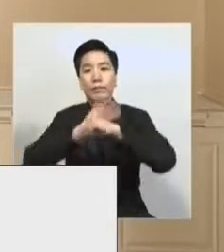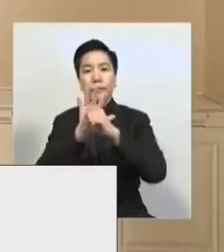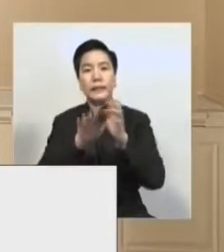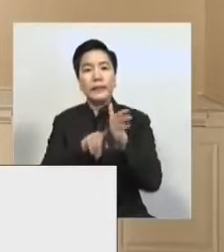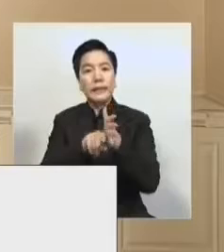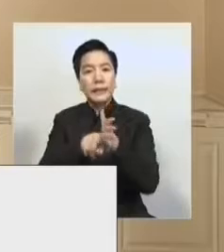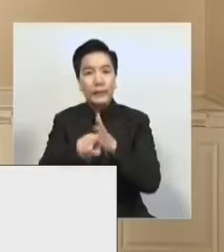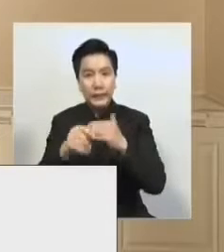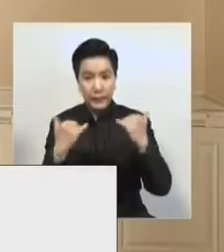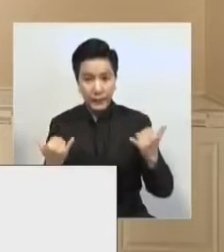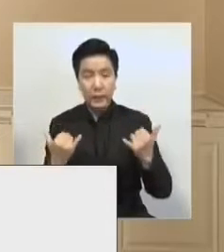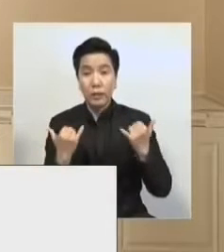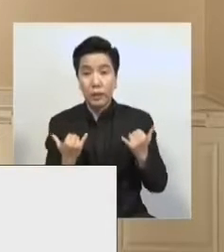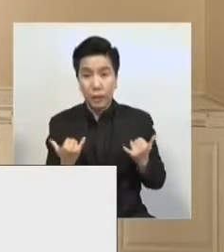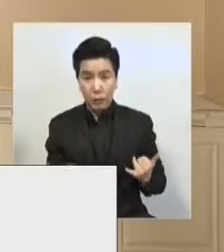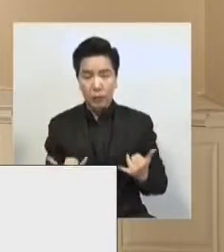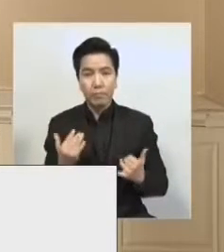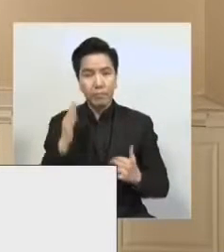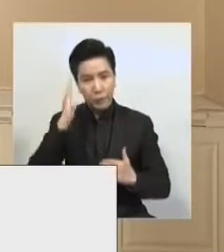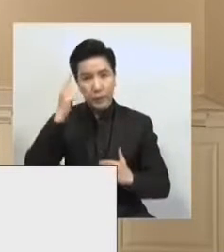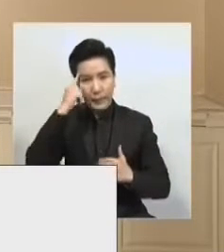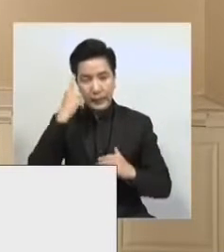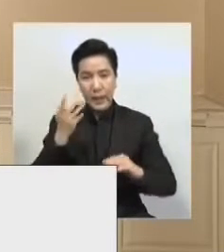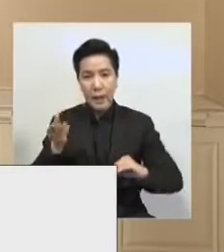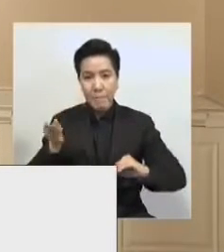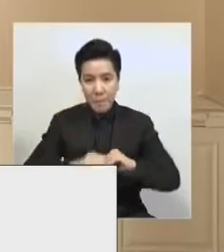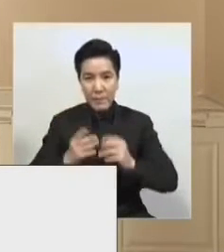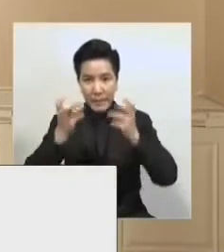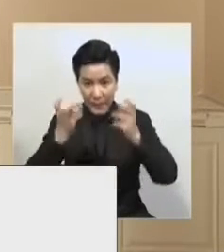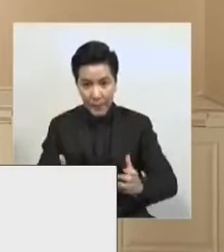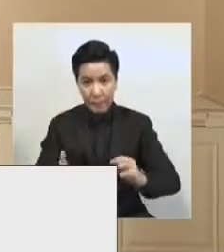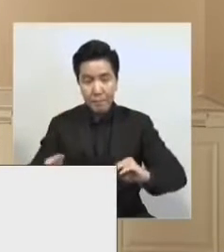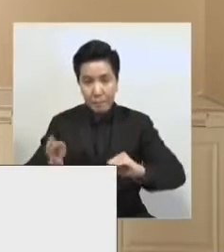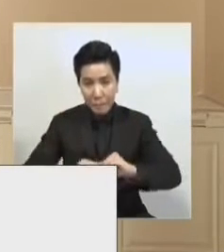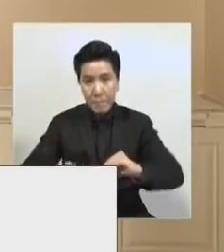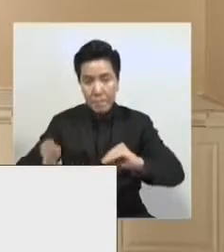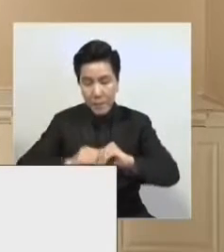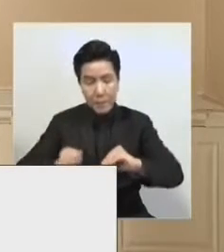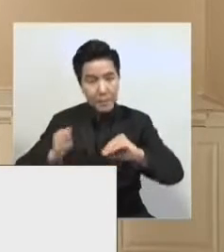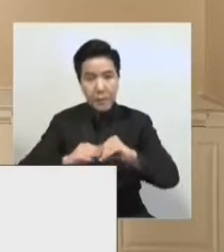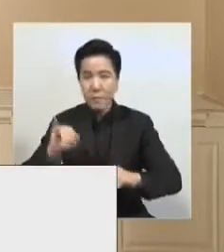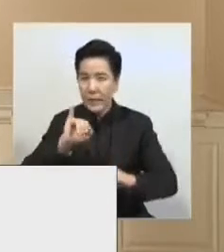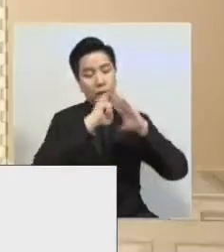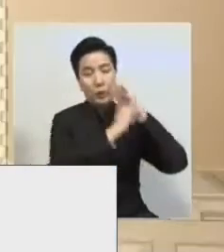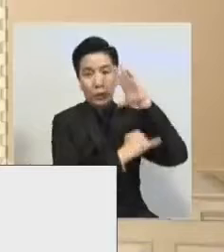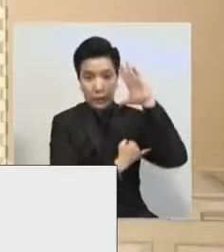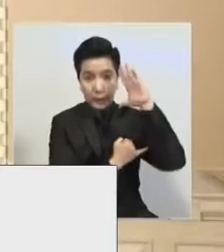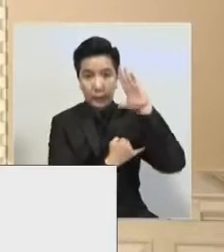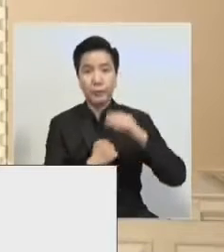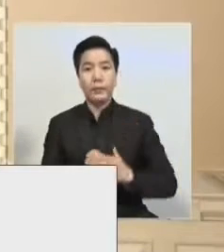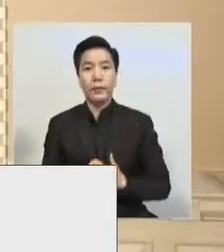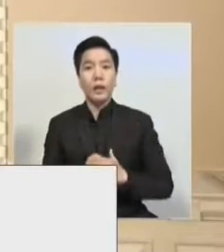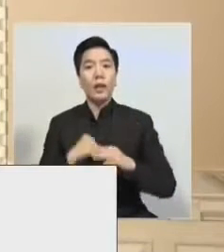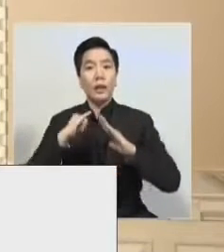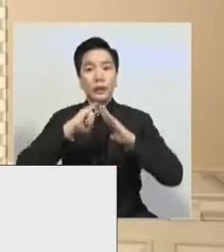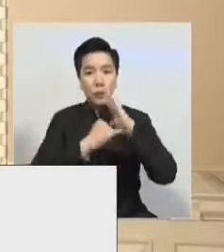you notice that he used very strong words in describing the current situation, he said Thailand